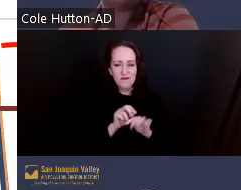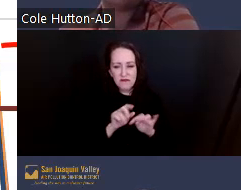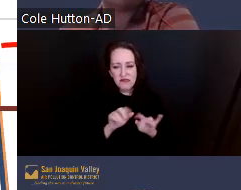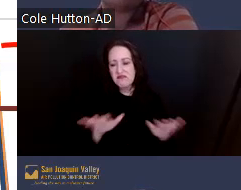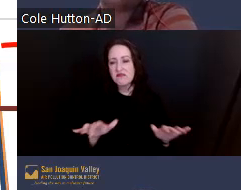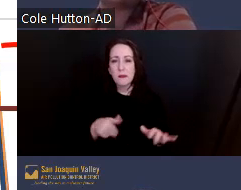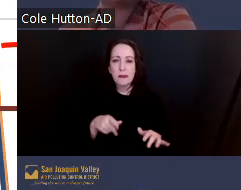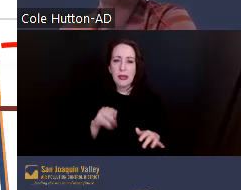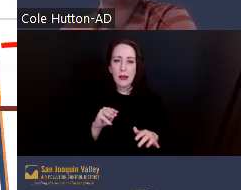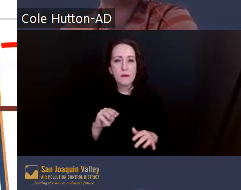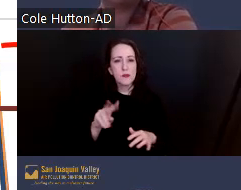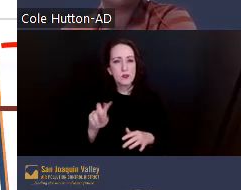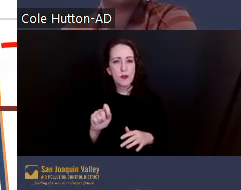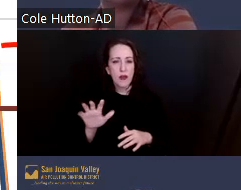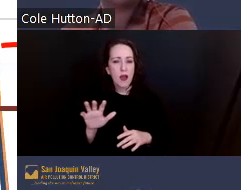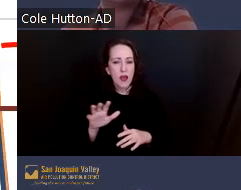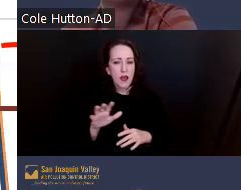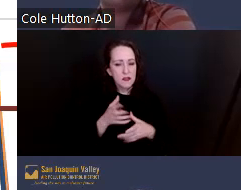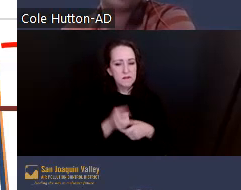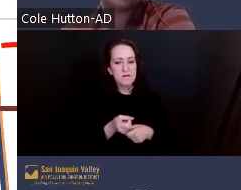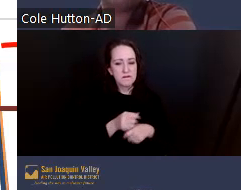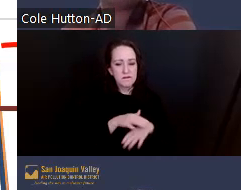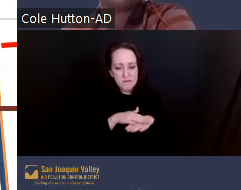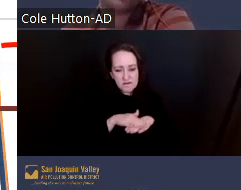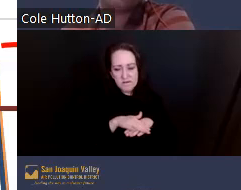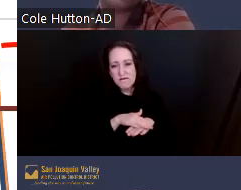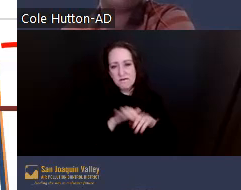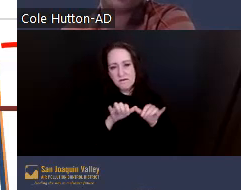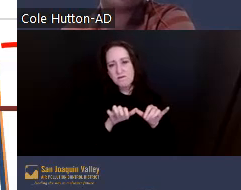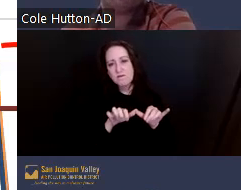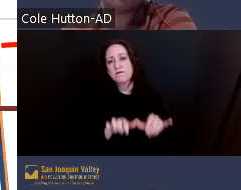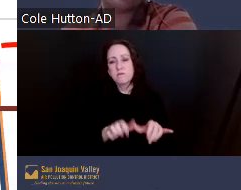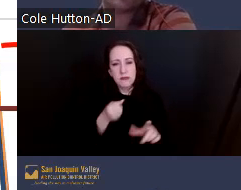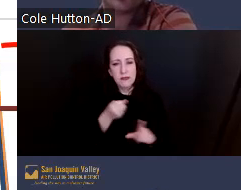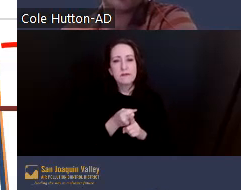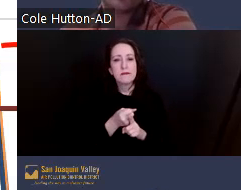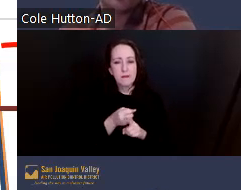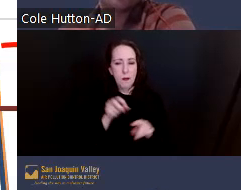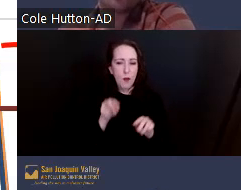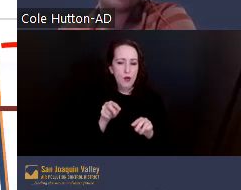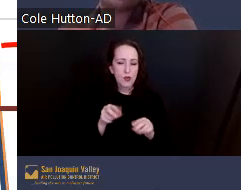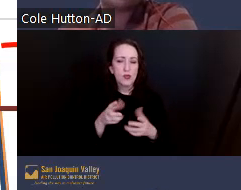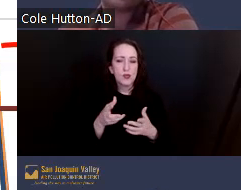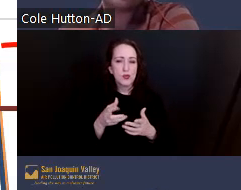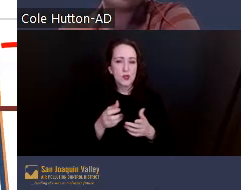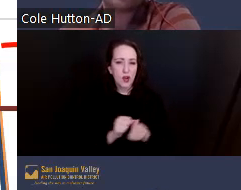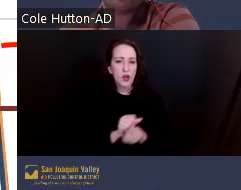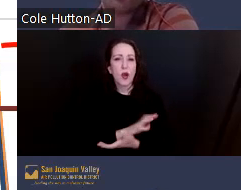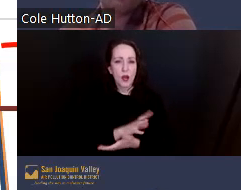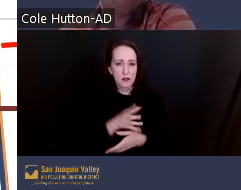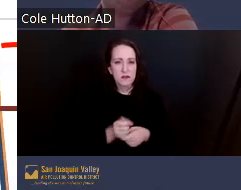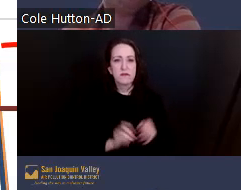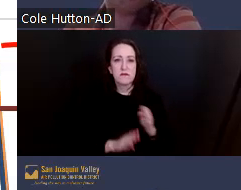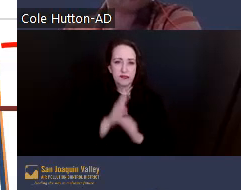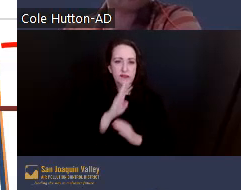PM 2.5 concentrations at the surface, which impacted our monitors and caused concentrations to go